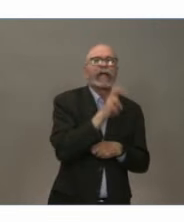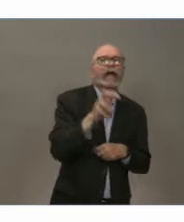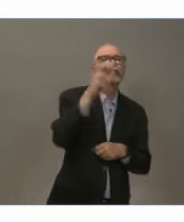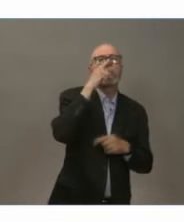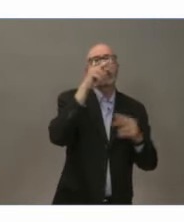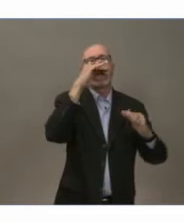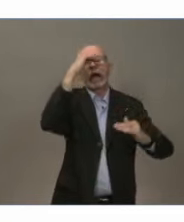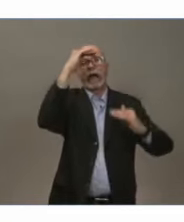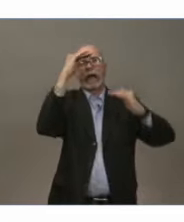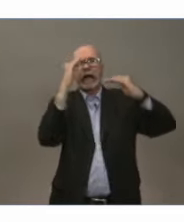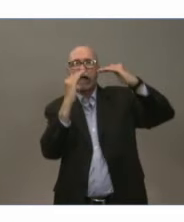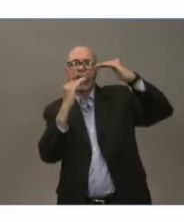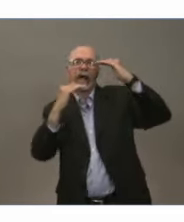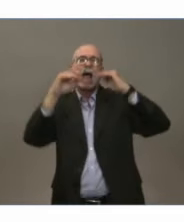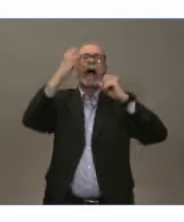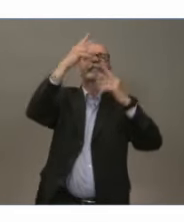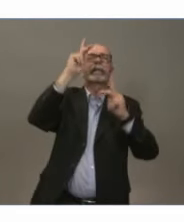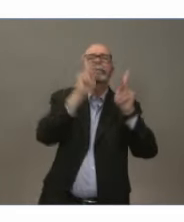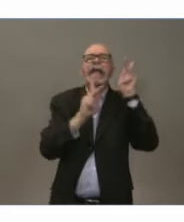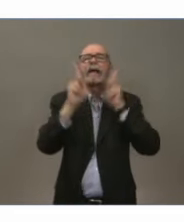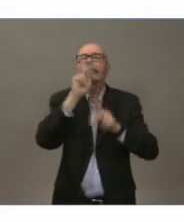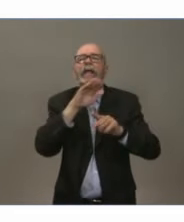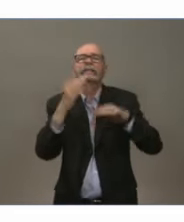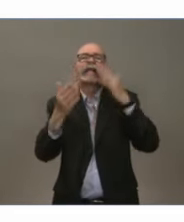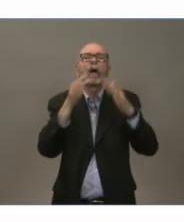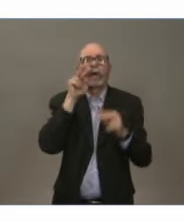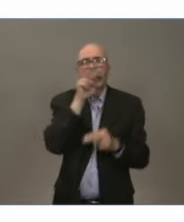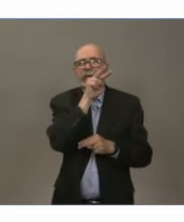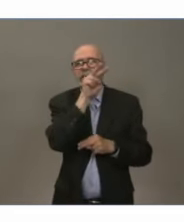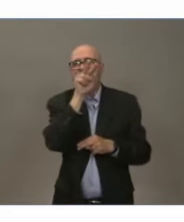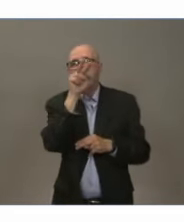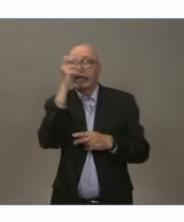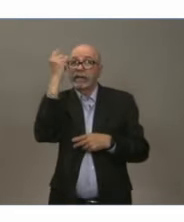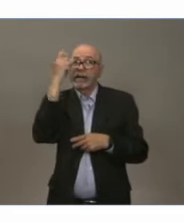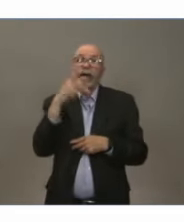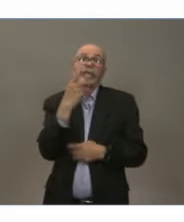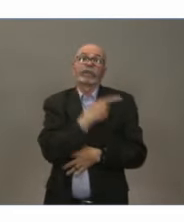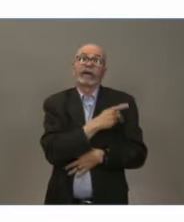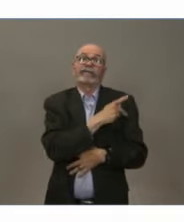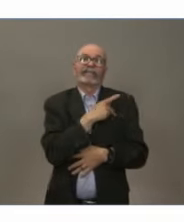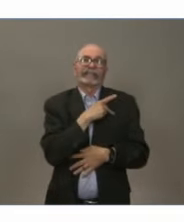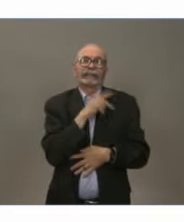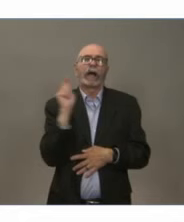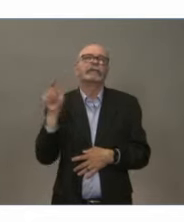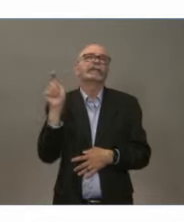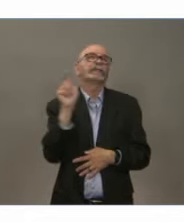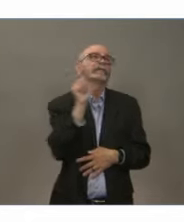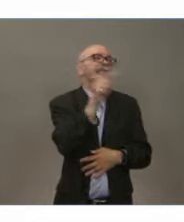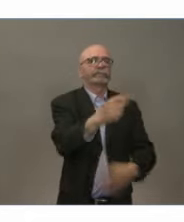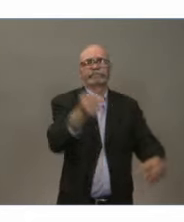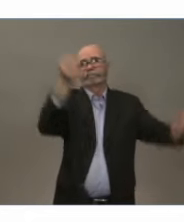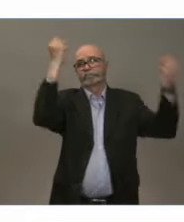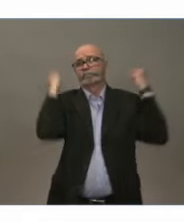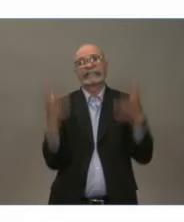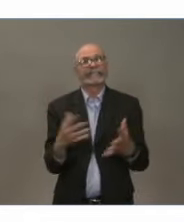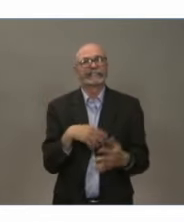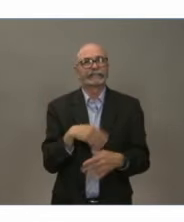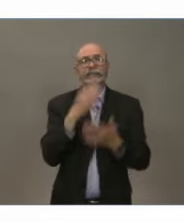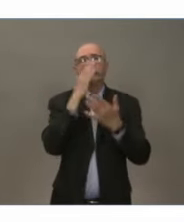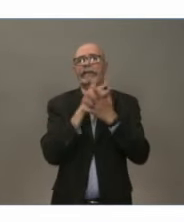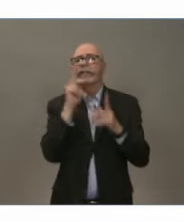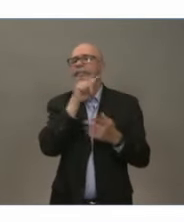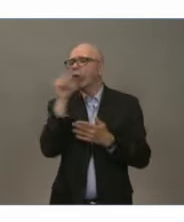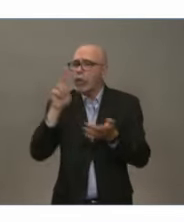ours. When we look at our province of less than 1 million people, and we see clusters of cases in some communities and nursing homes, we have reason to